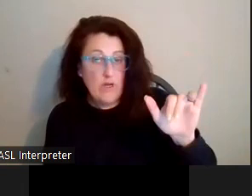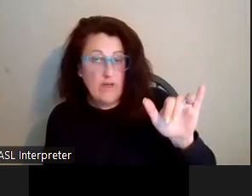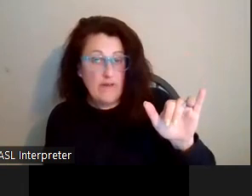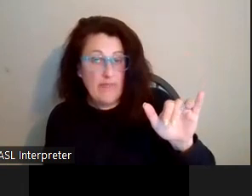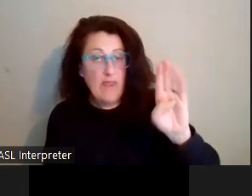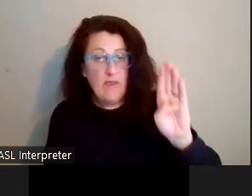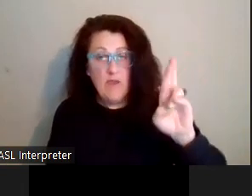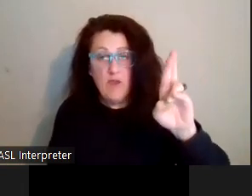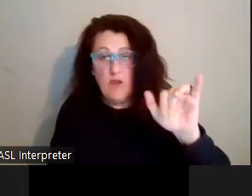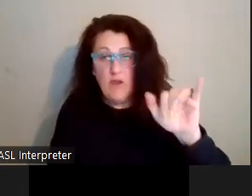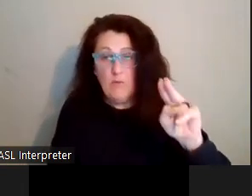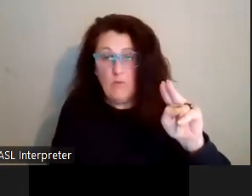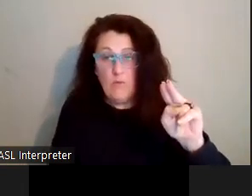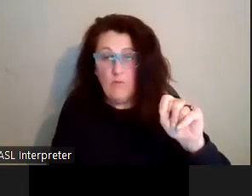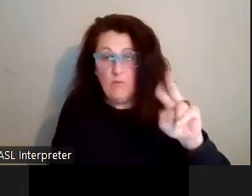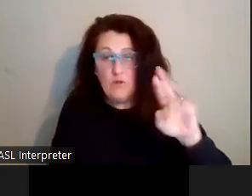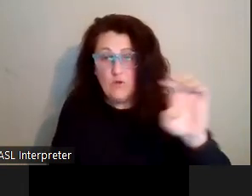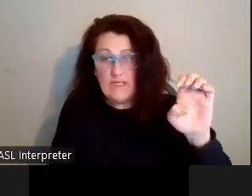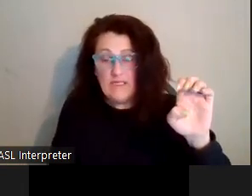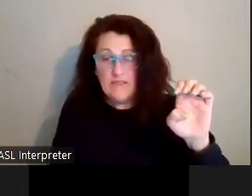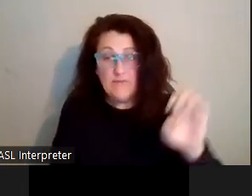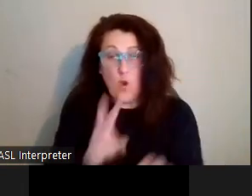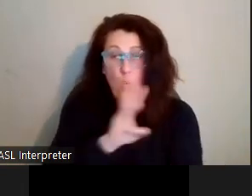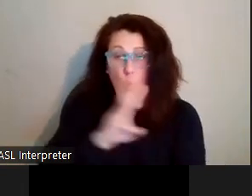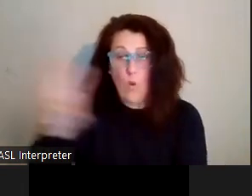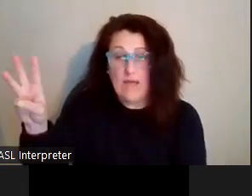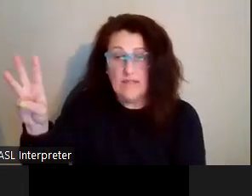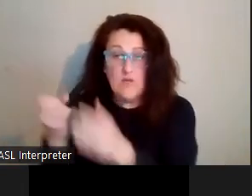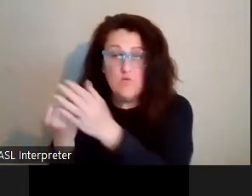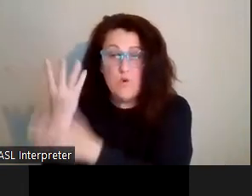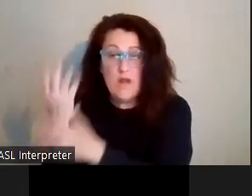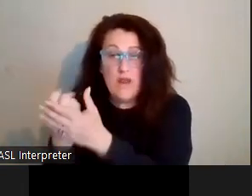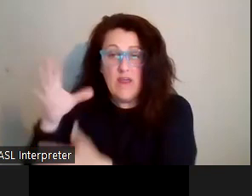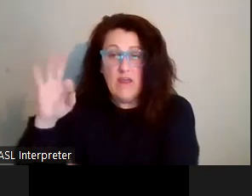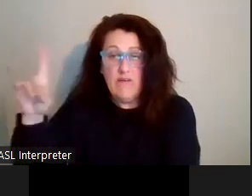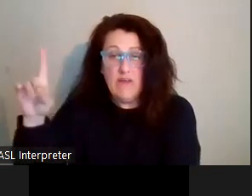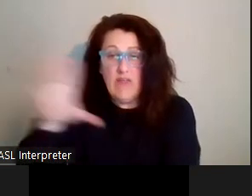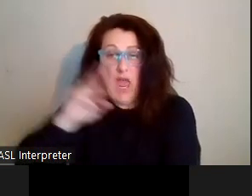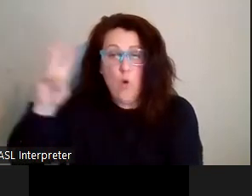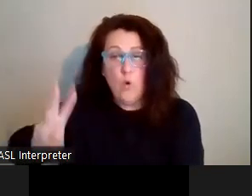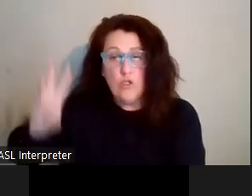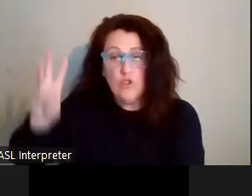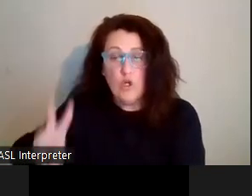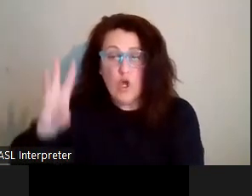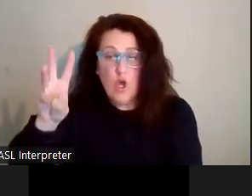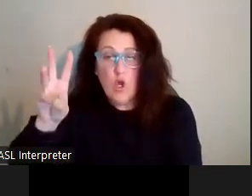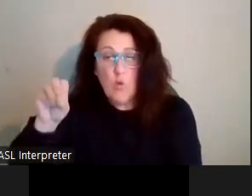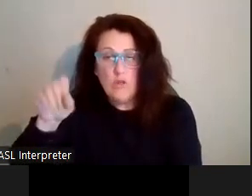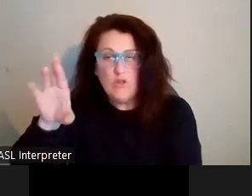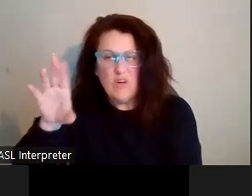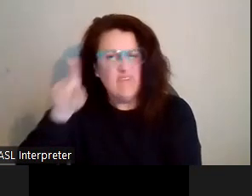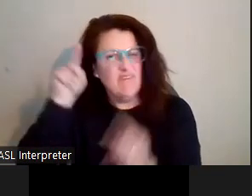Braintree. And in the west, we are in Springfield and Worcester. What does that